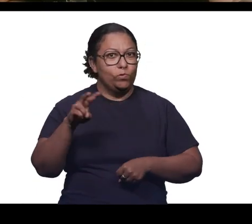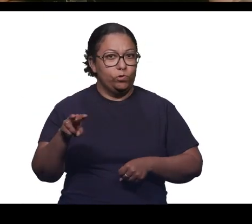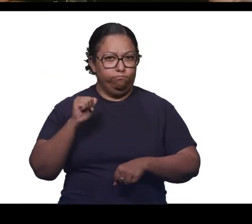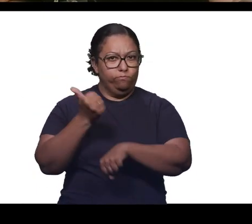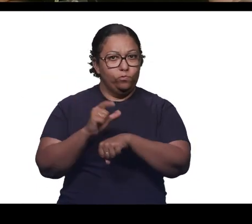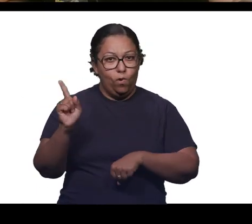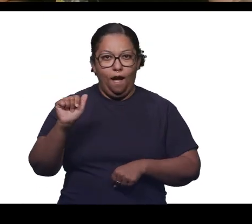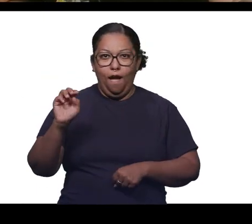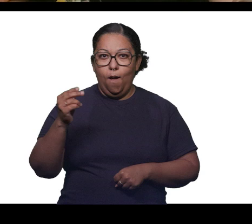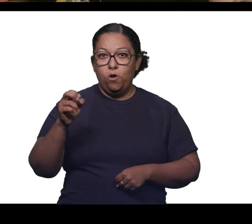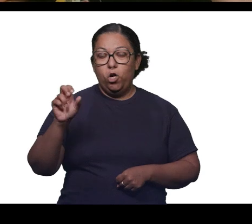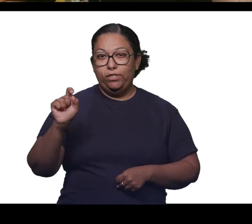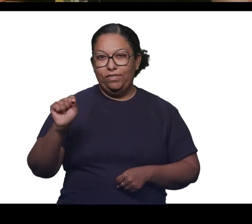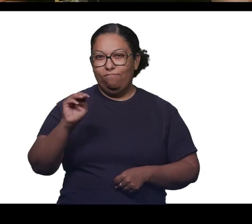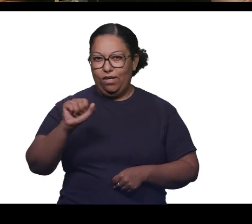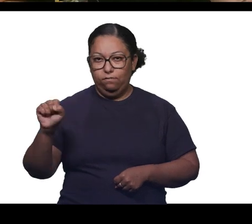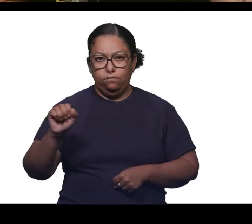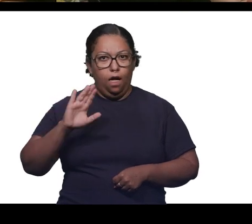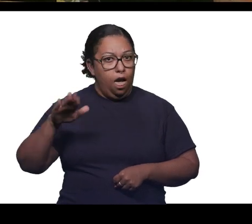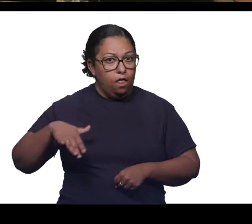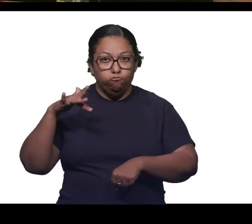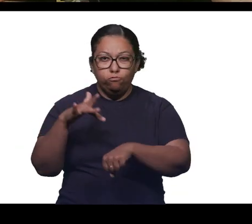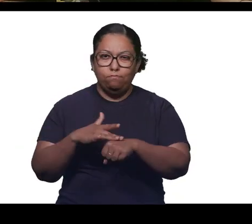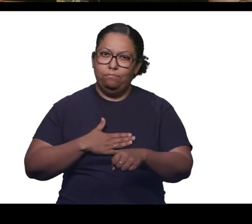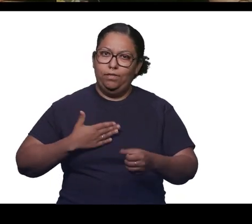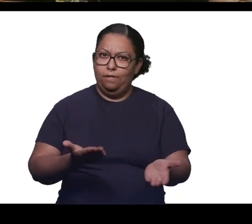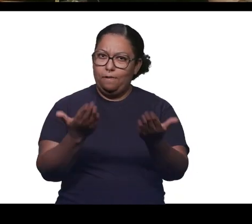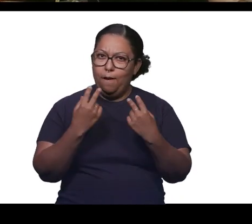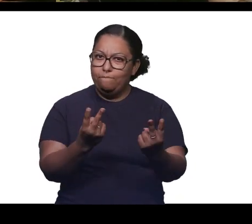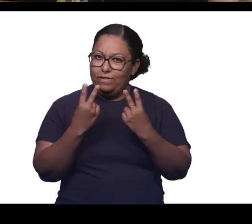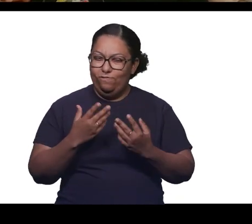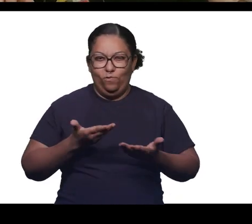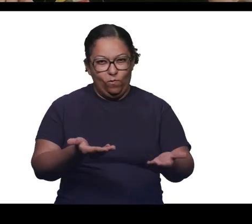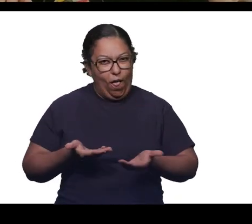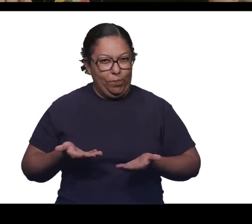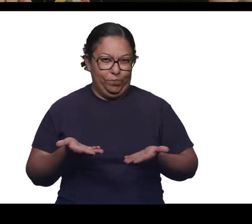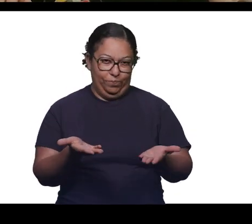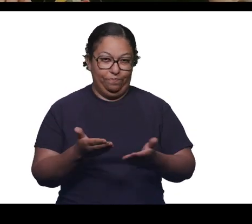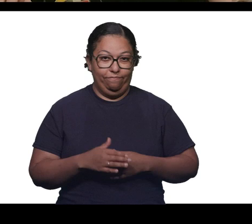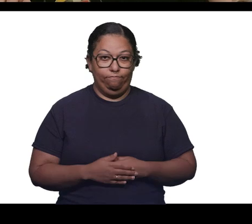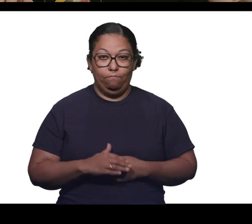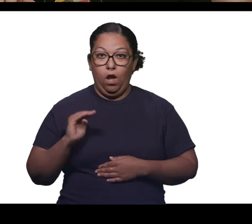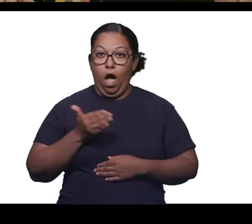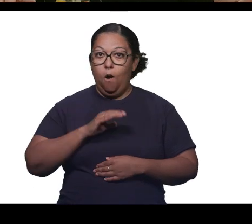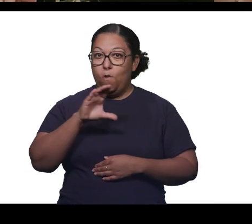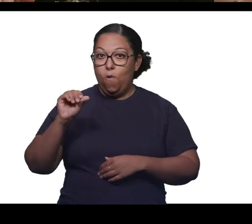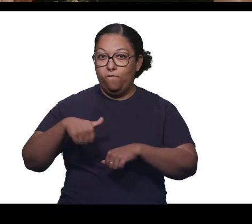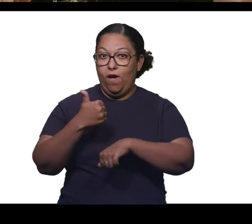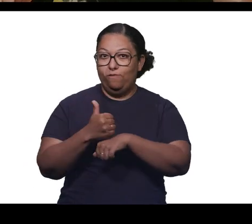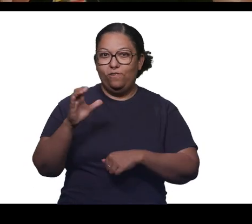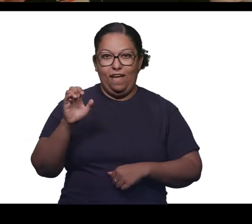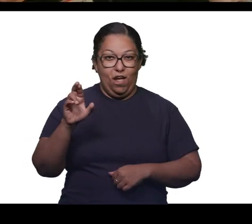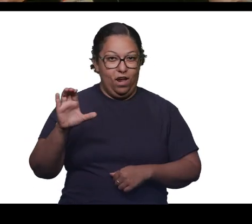in Amherst, Massachusetts. If you've never been here, please come and visit. We'd love to welcome you. And our co-founder